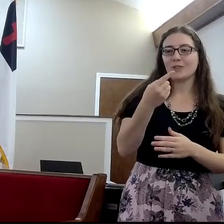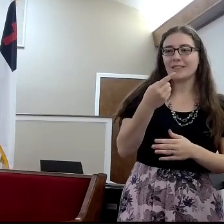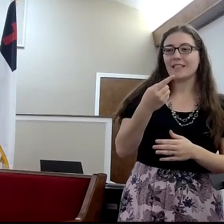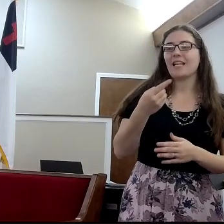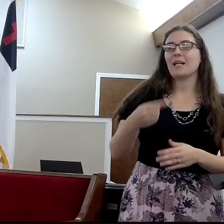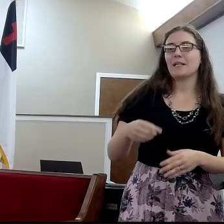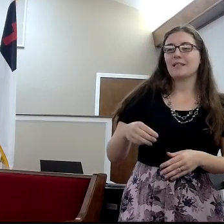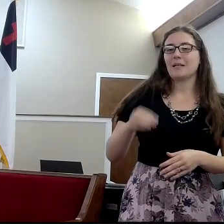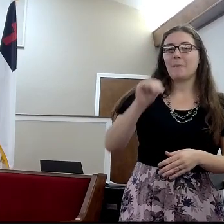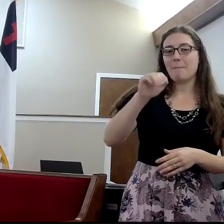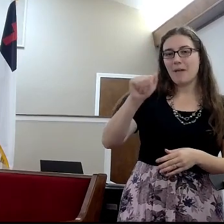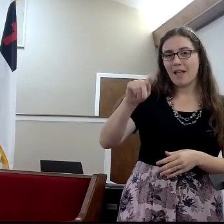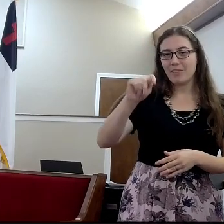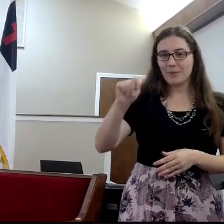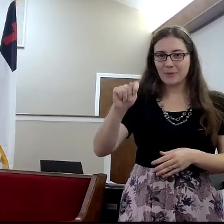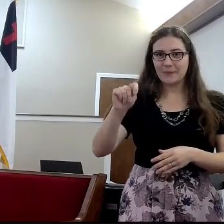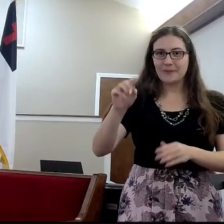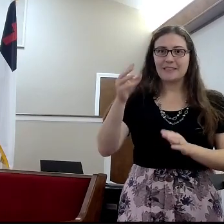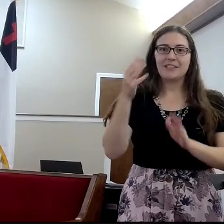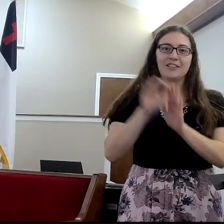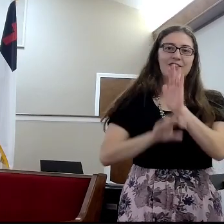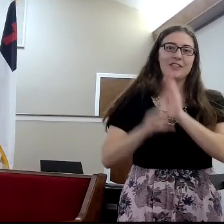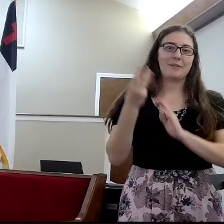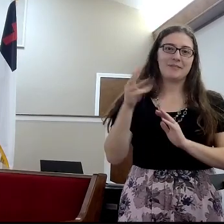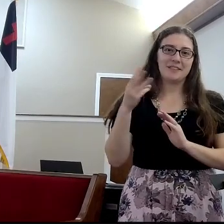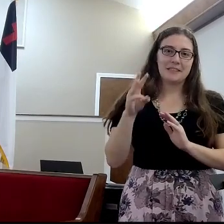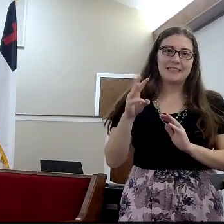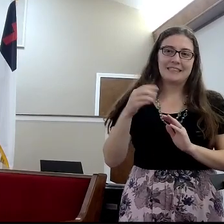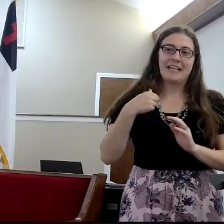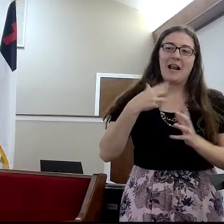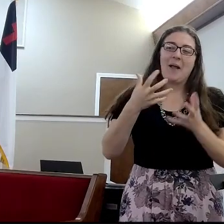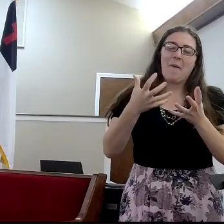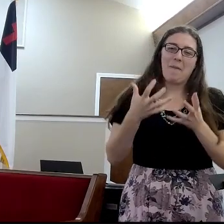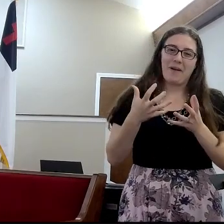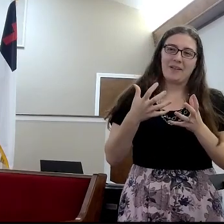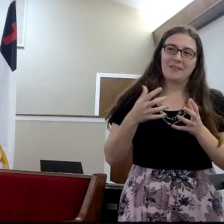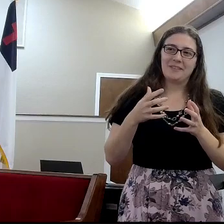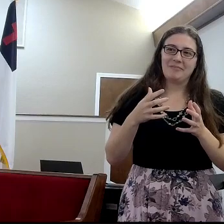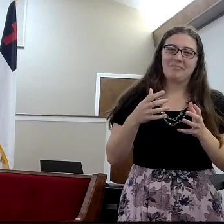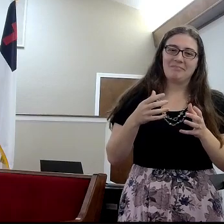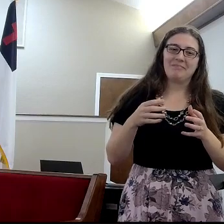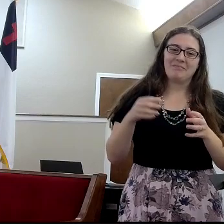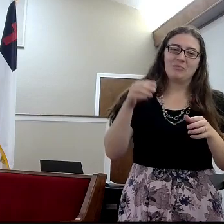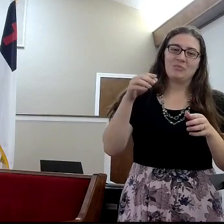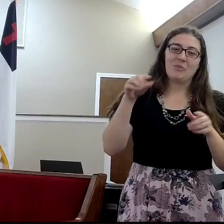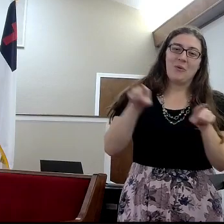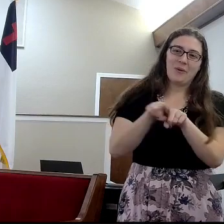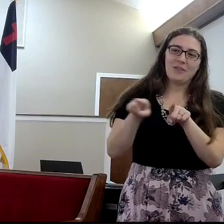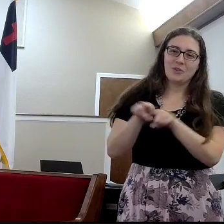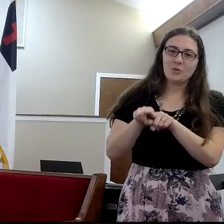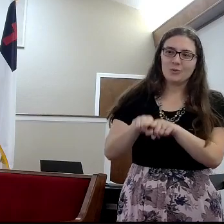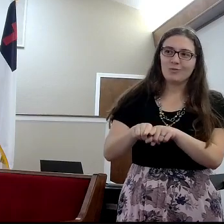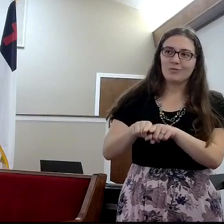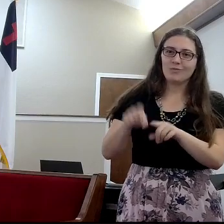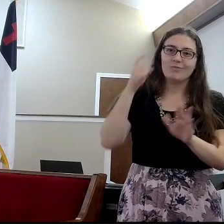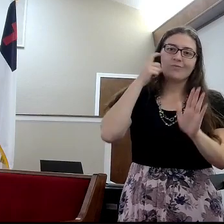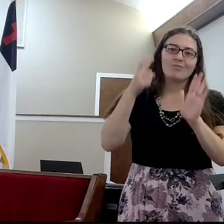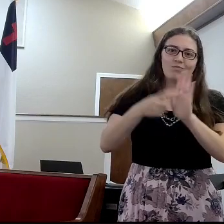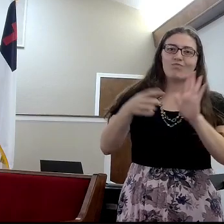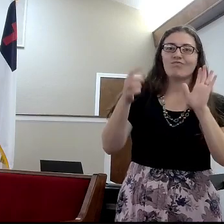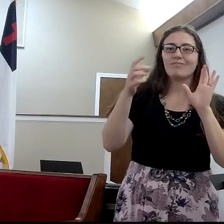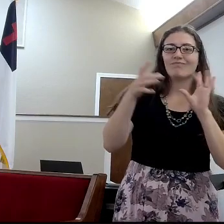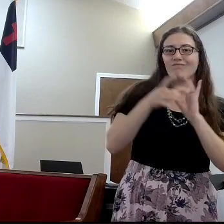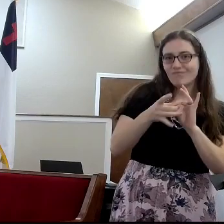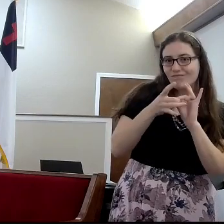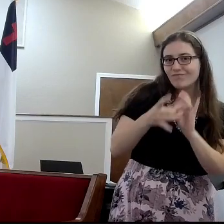goes to Matthew 16. I was going to go to Matthew 16 tonight as a piece of a little bit of a reference point in